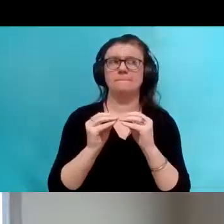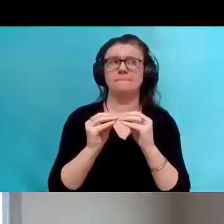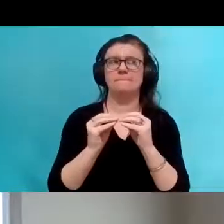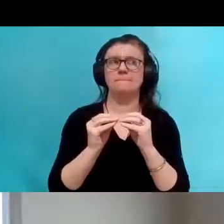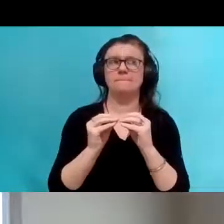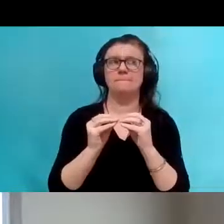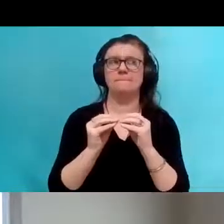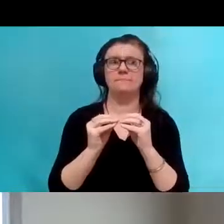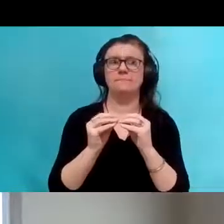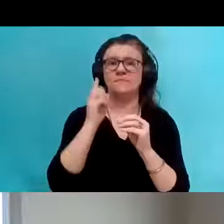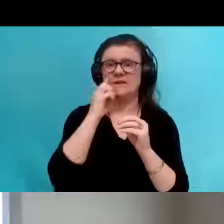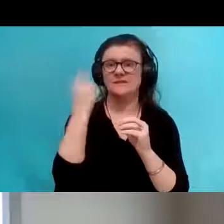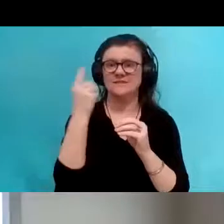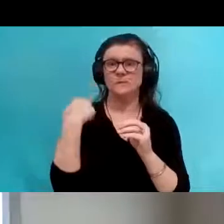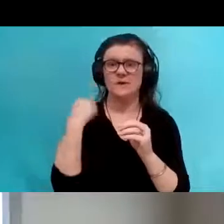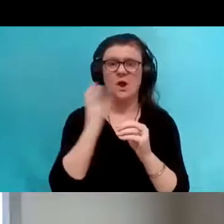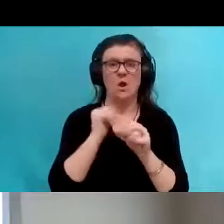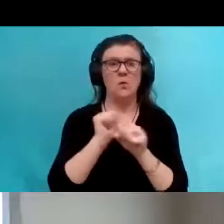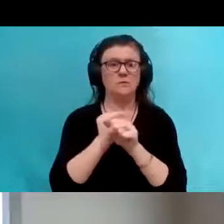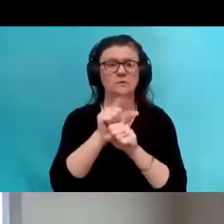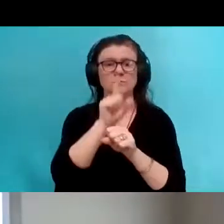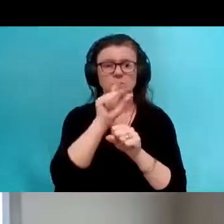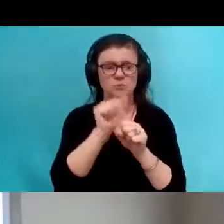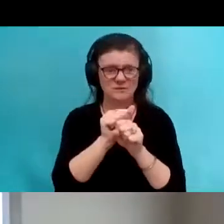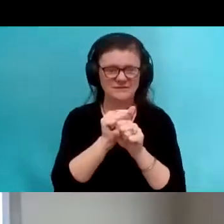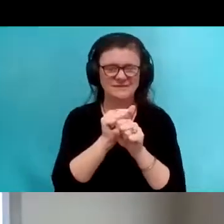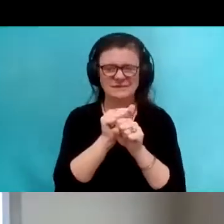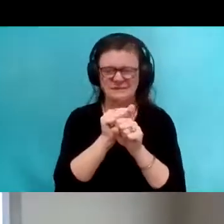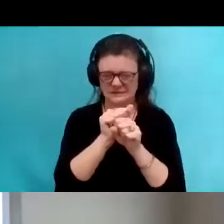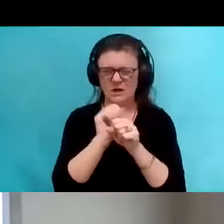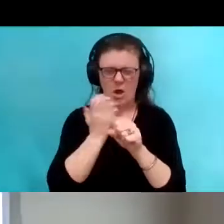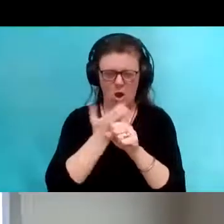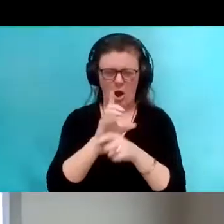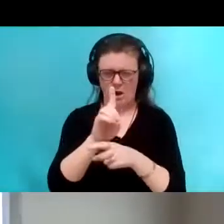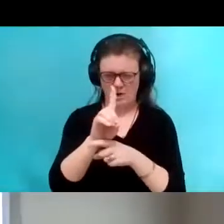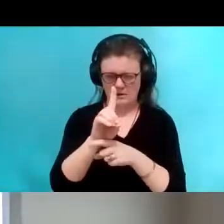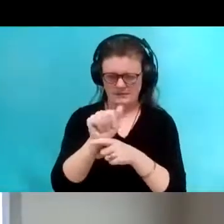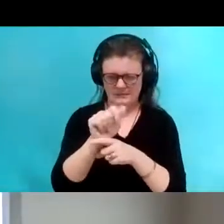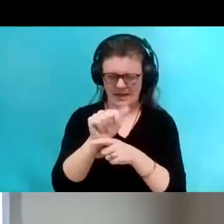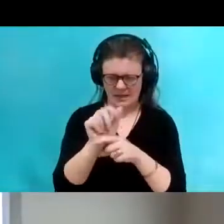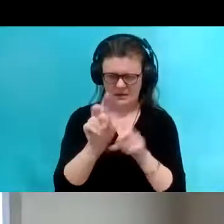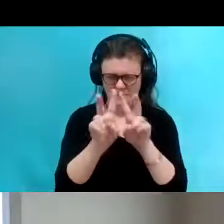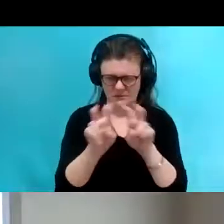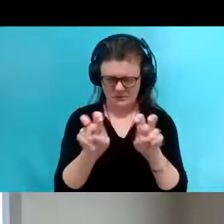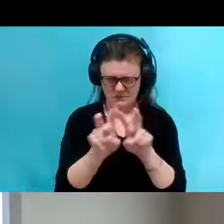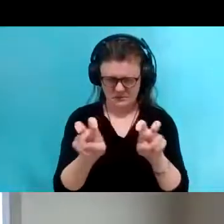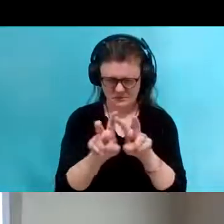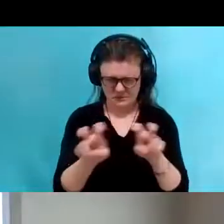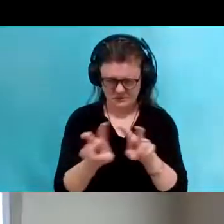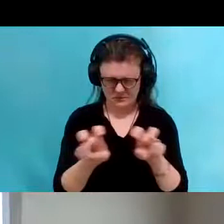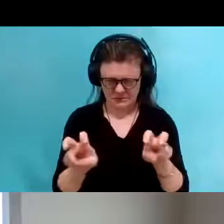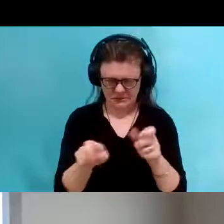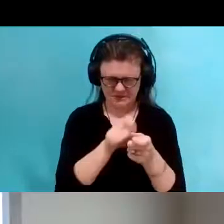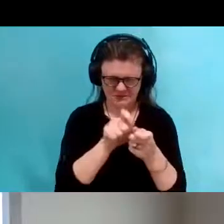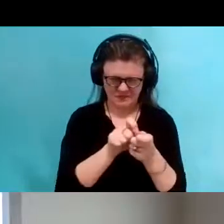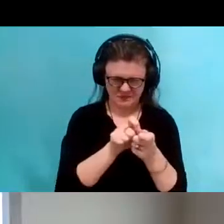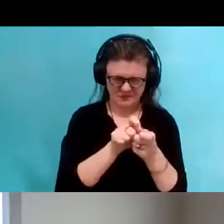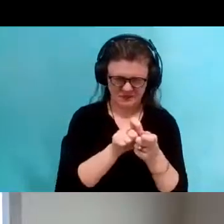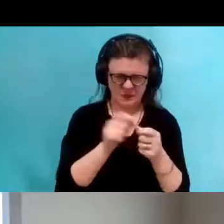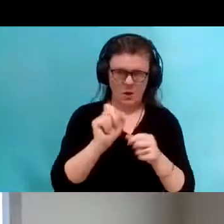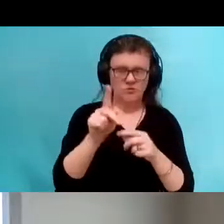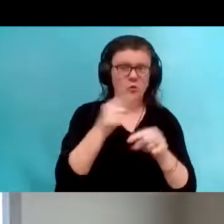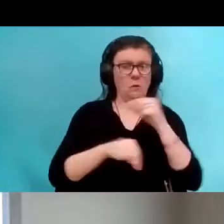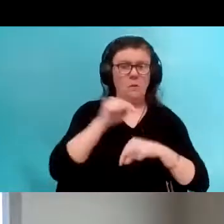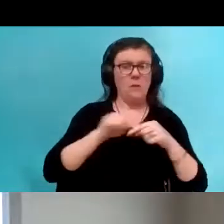seen in our own work, which is the need to really deliberate carefully before choosing topics and asking questions on